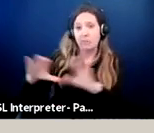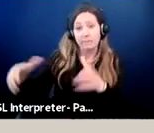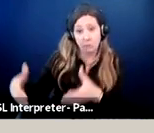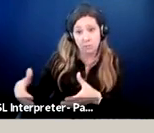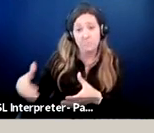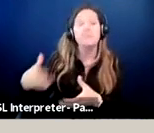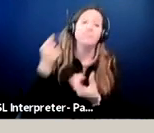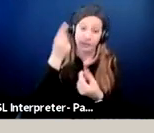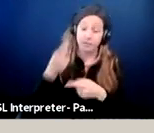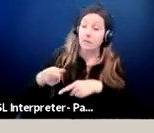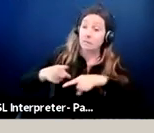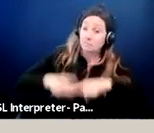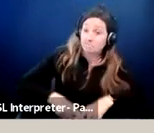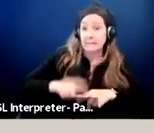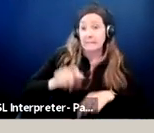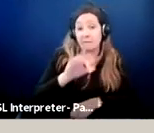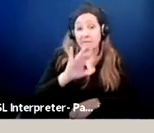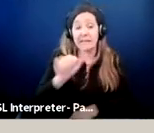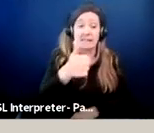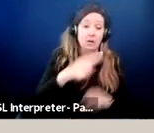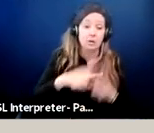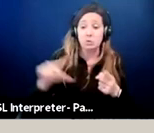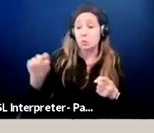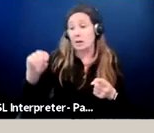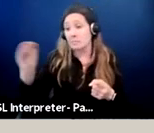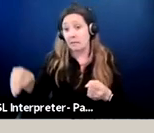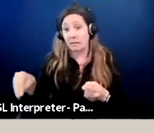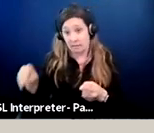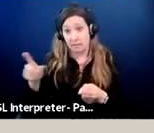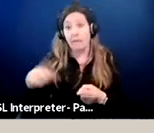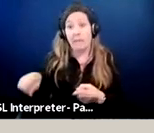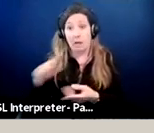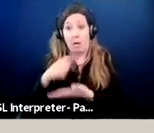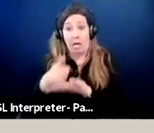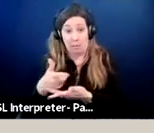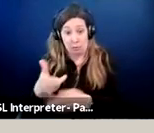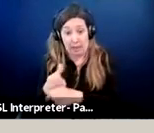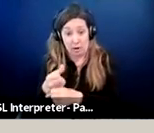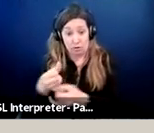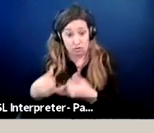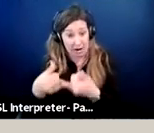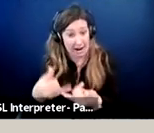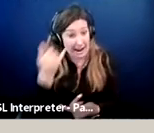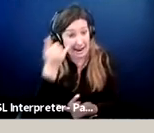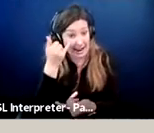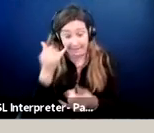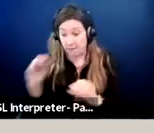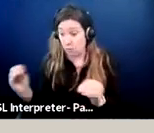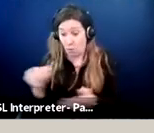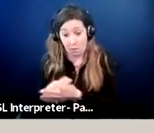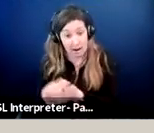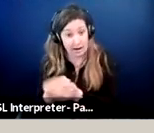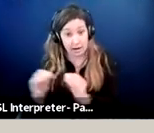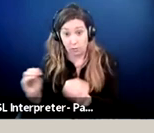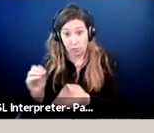fees between 10 and 20% on helping you get grants. So if they don't get you the funding, you don't get approved, they don't get